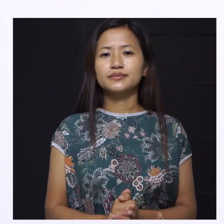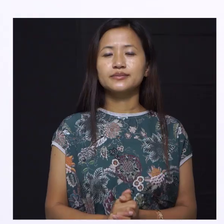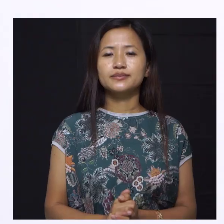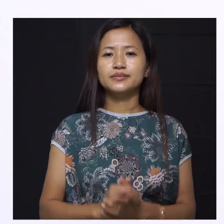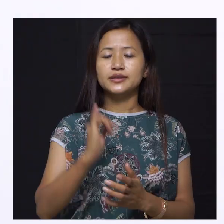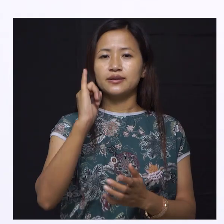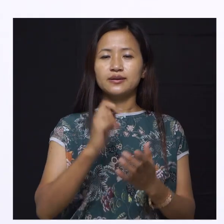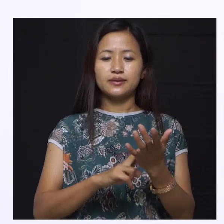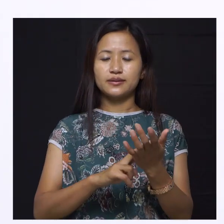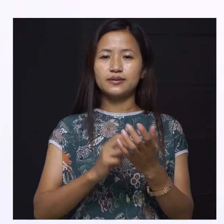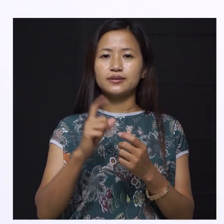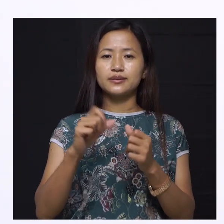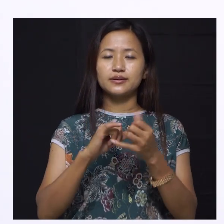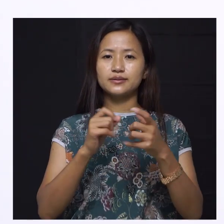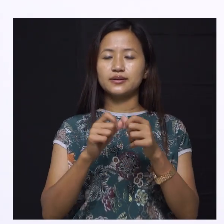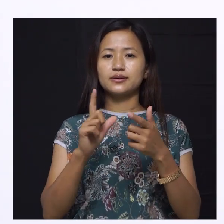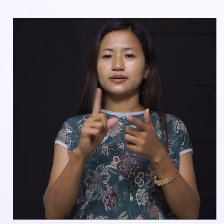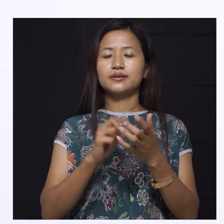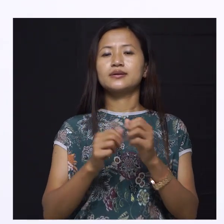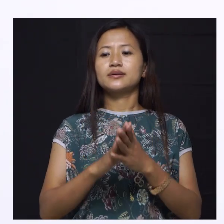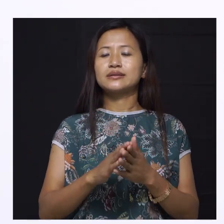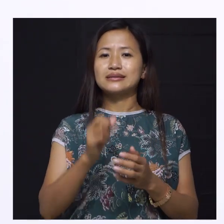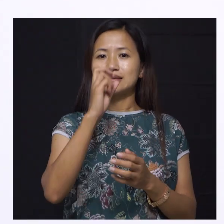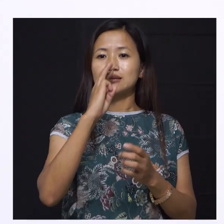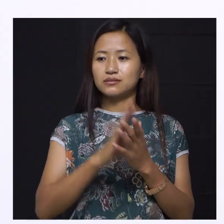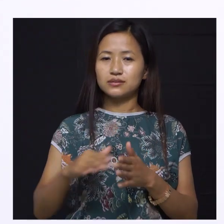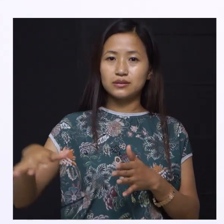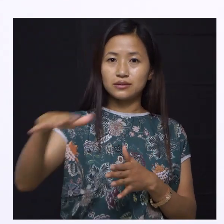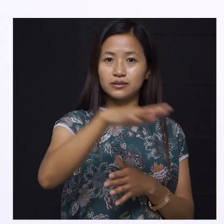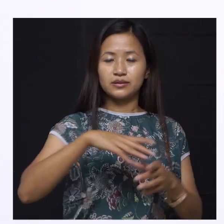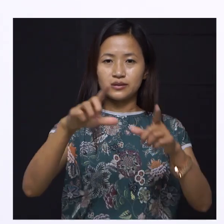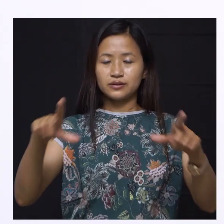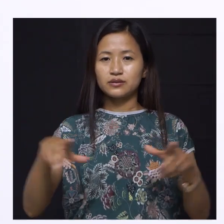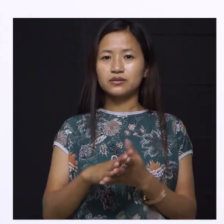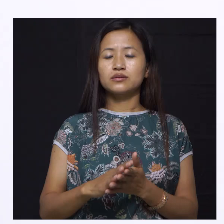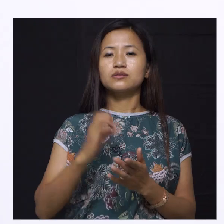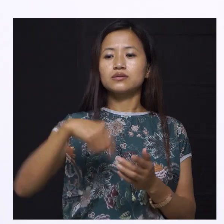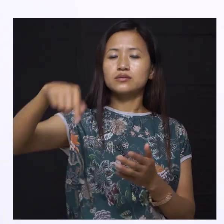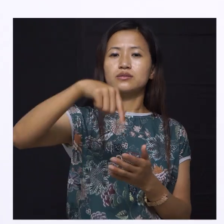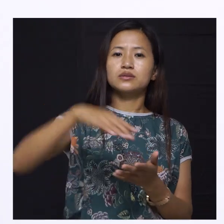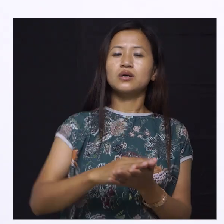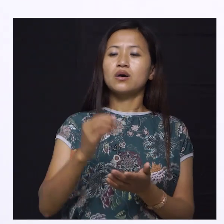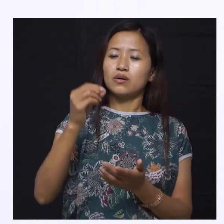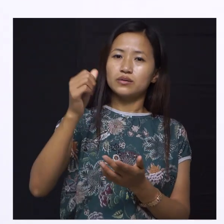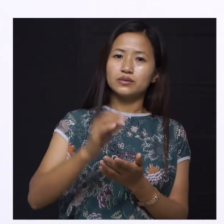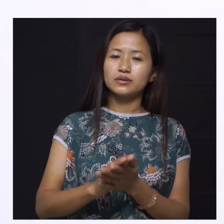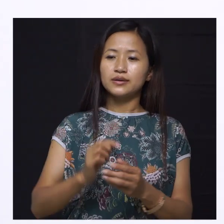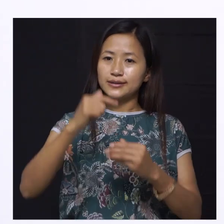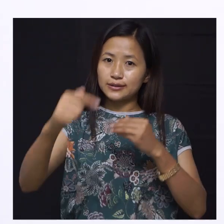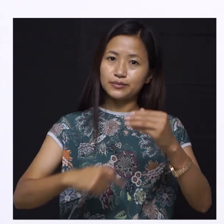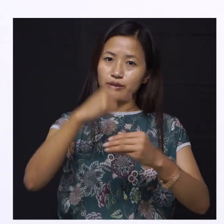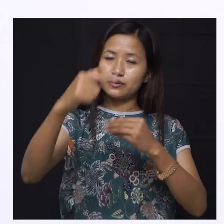An island of the west of Ireland, cottage kitchen with nets, oilskins, spinning